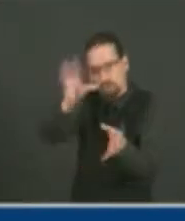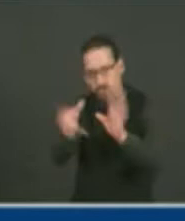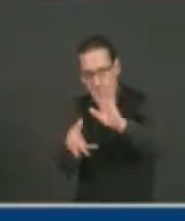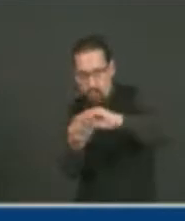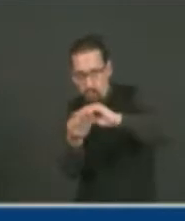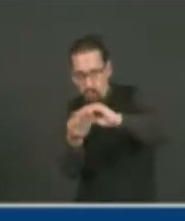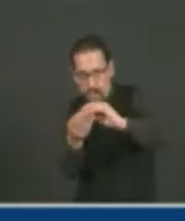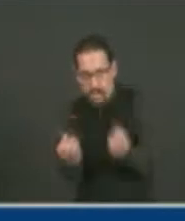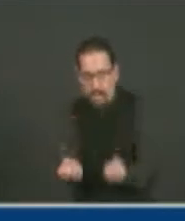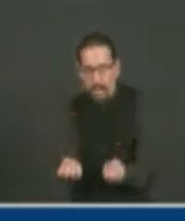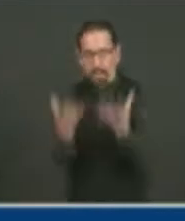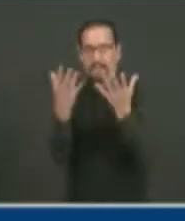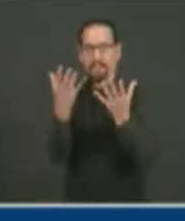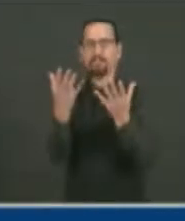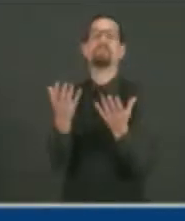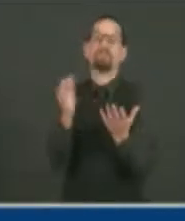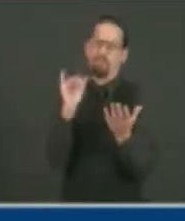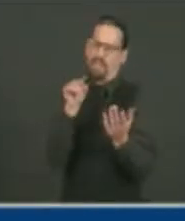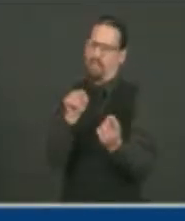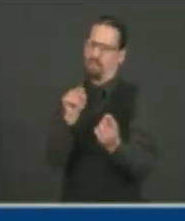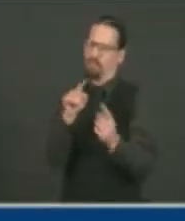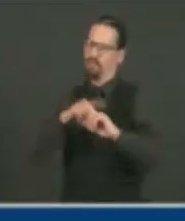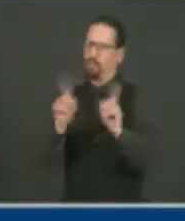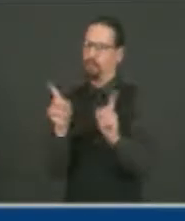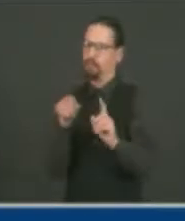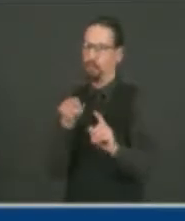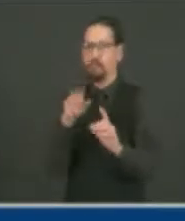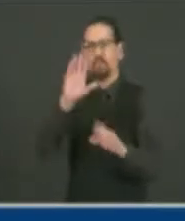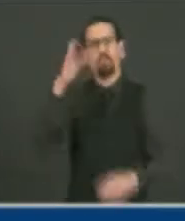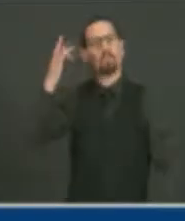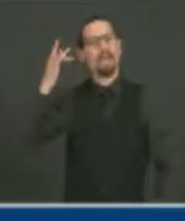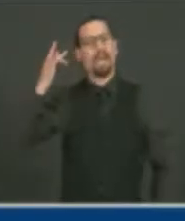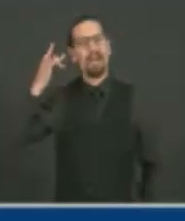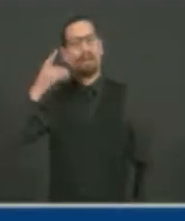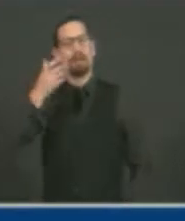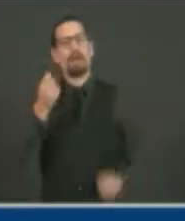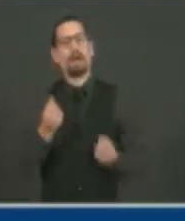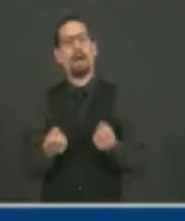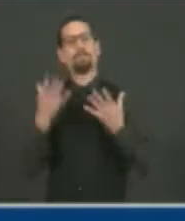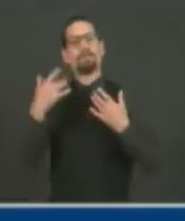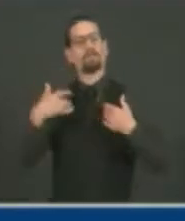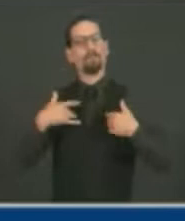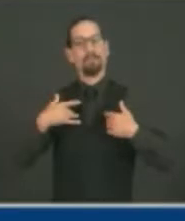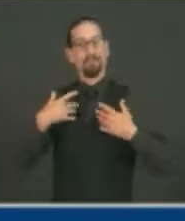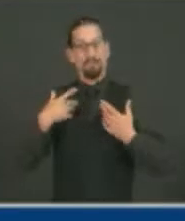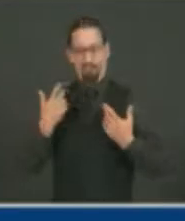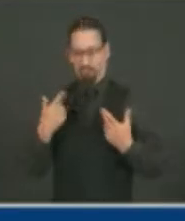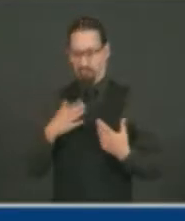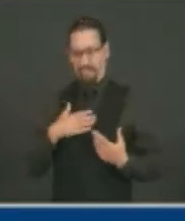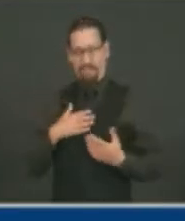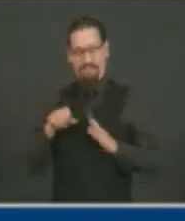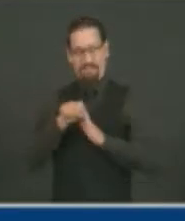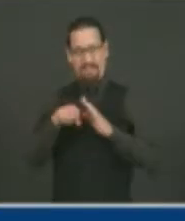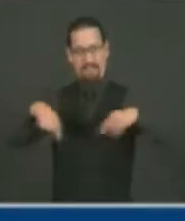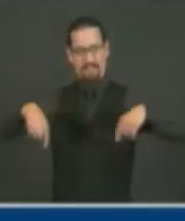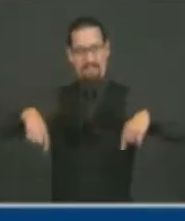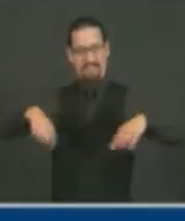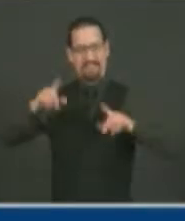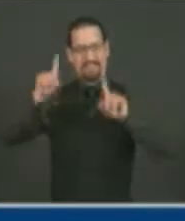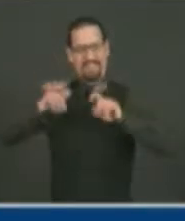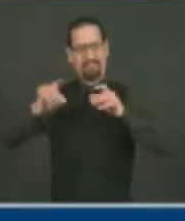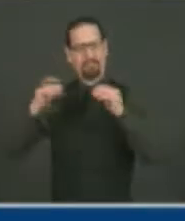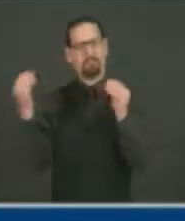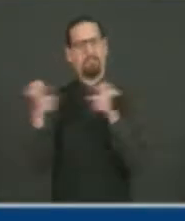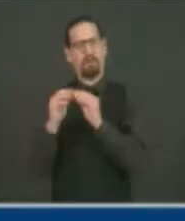more cases. And not only are we testing more, we're testing in high density communities where there are likely to be cases.